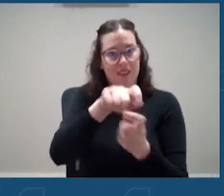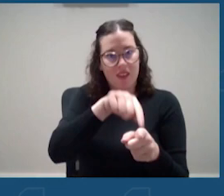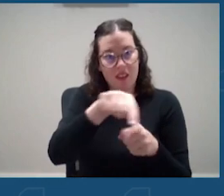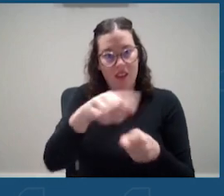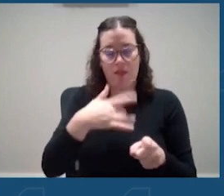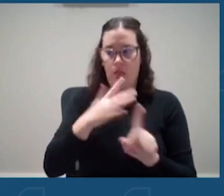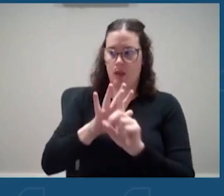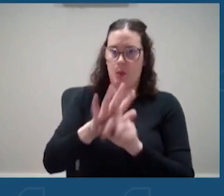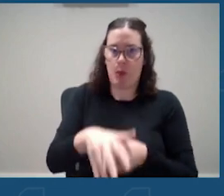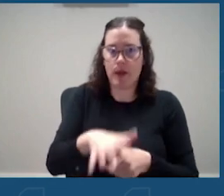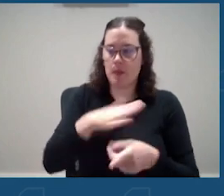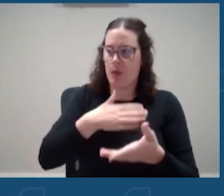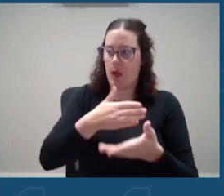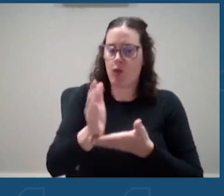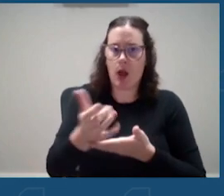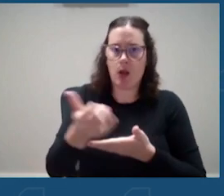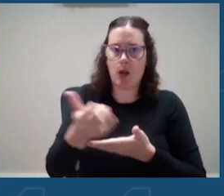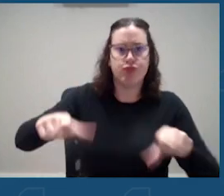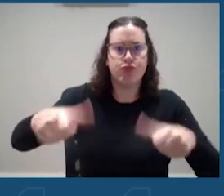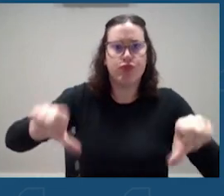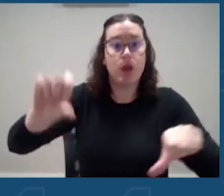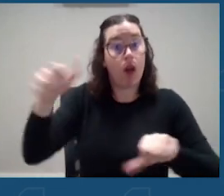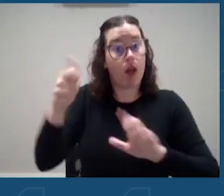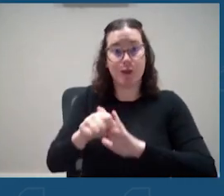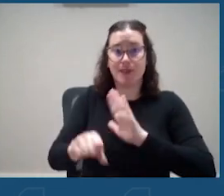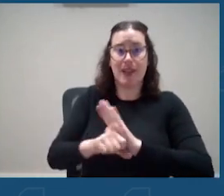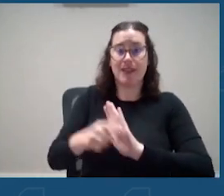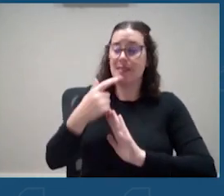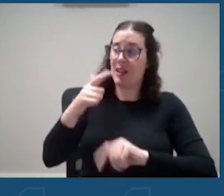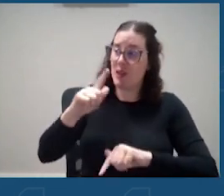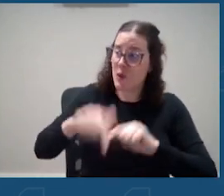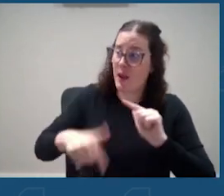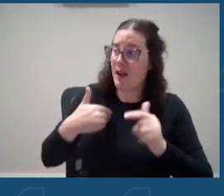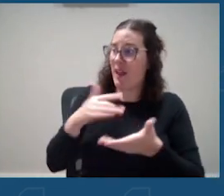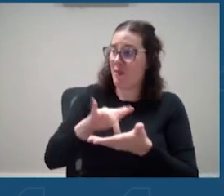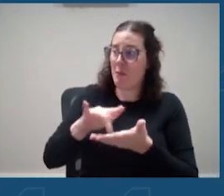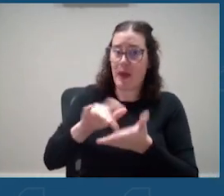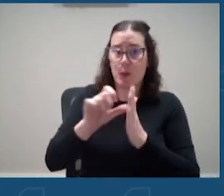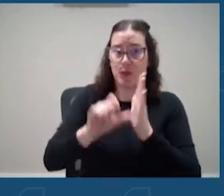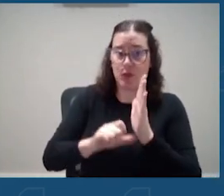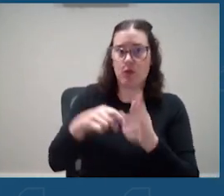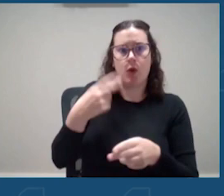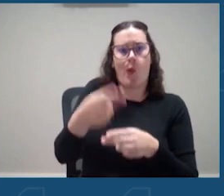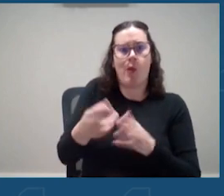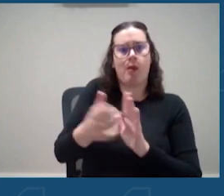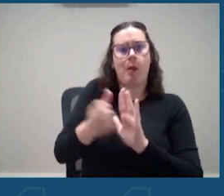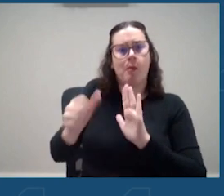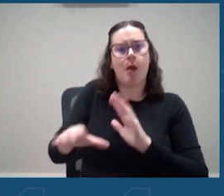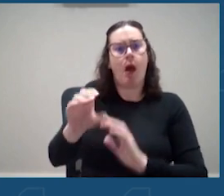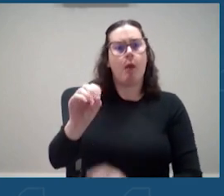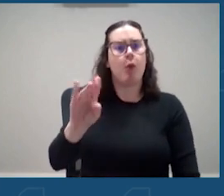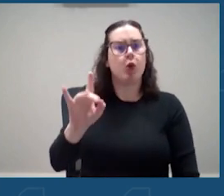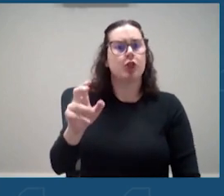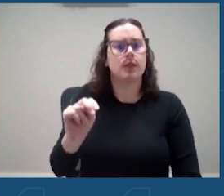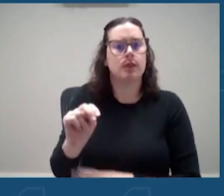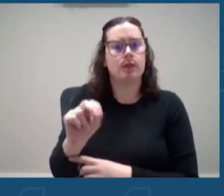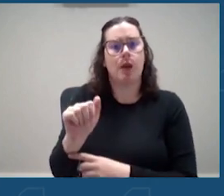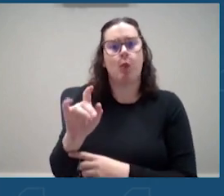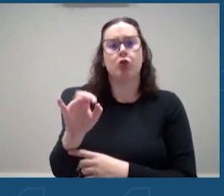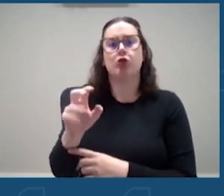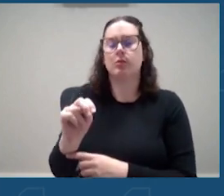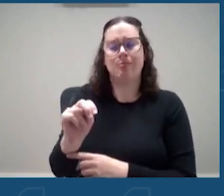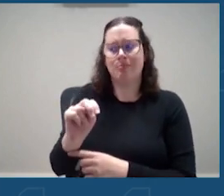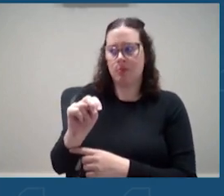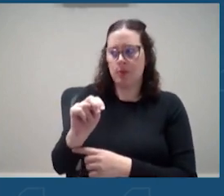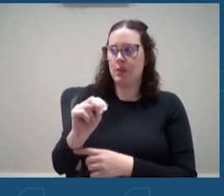denied their rights in other states to have a medical procedure known as an abortion. So we're going to talk about these issues